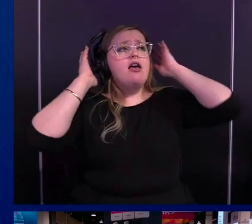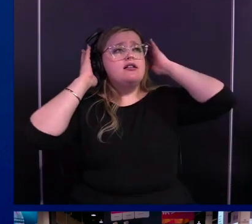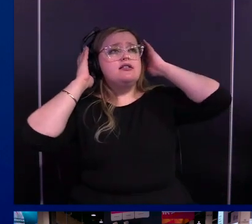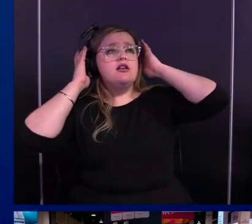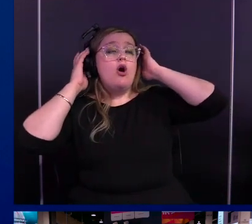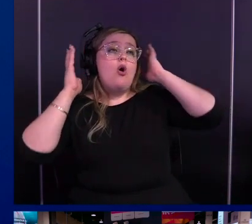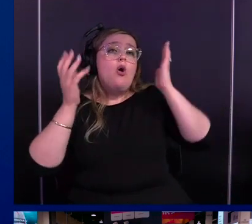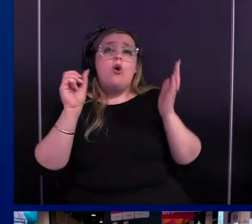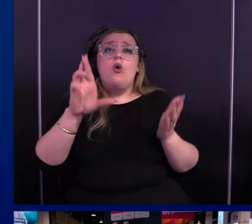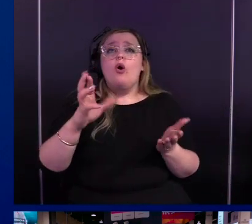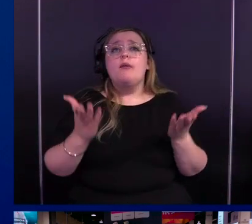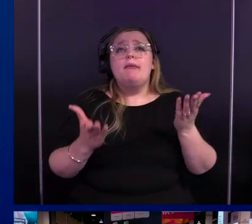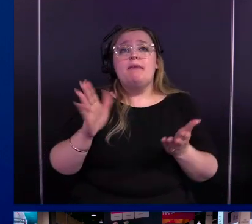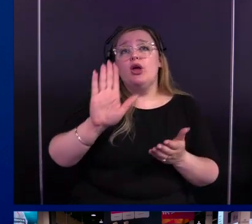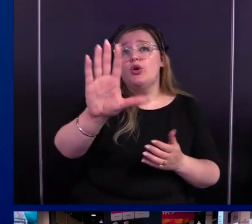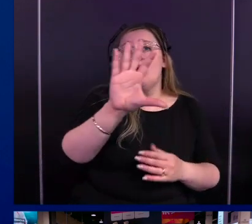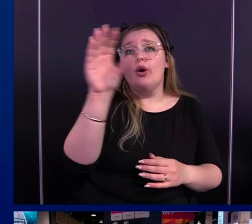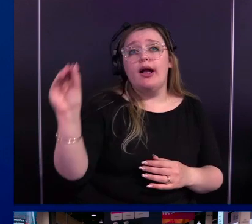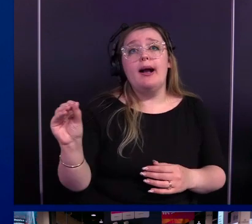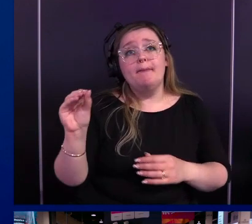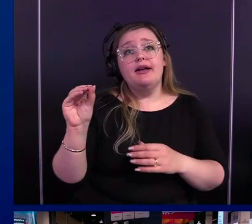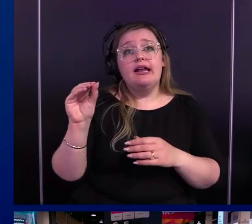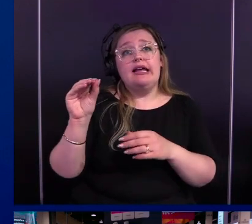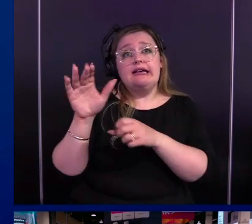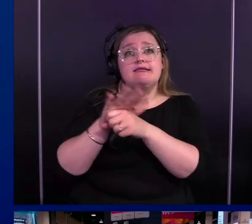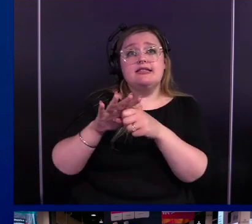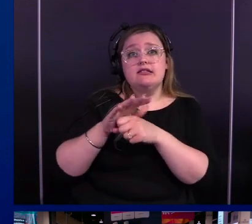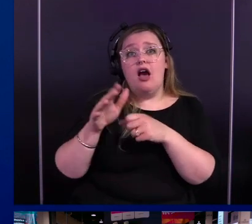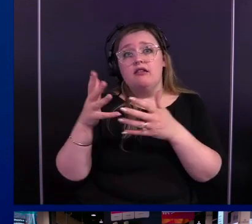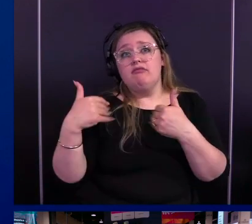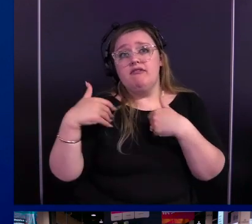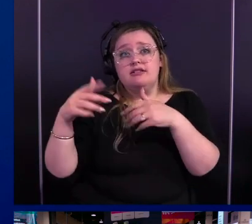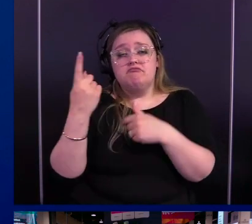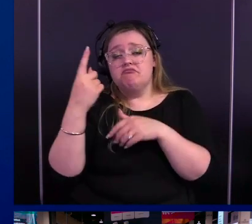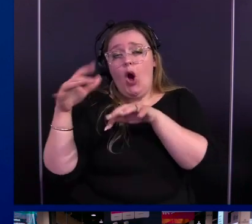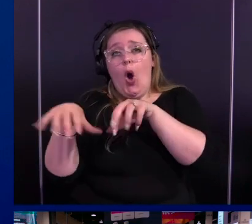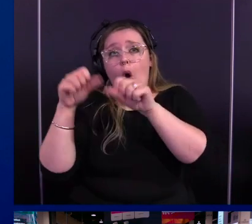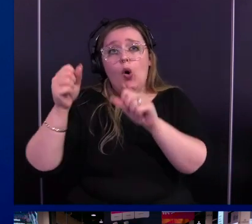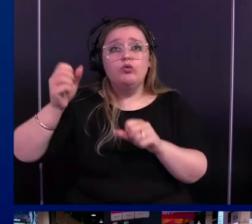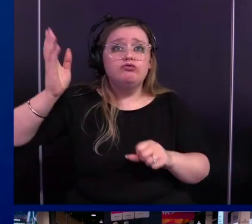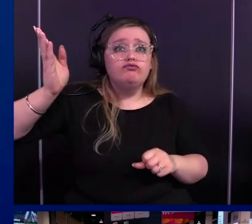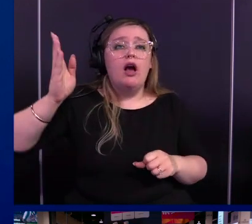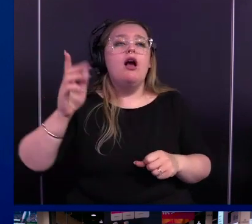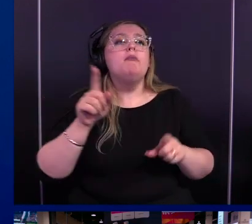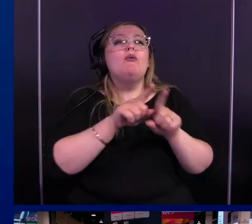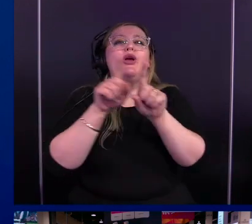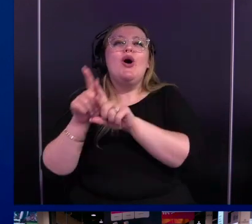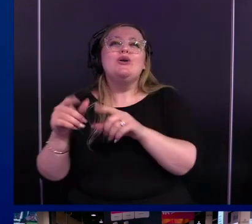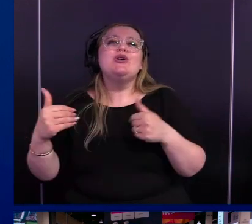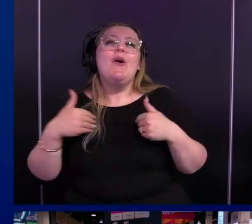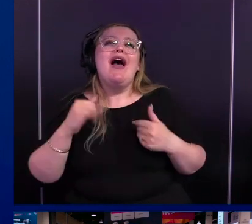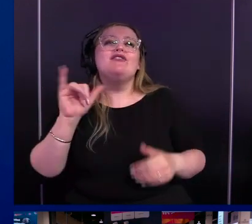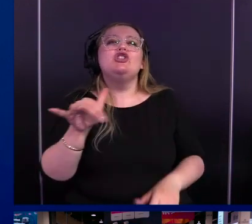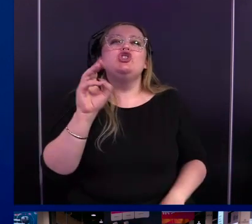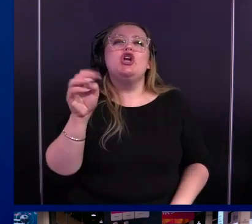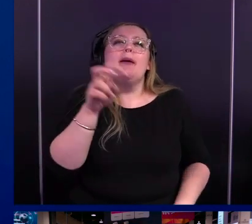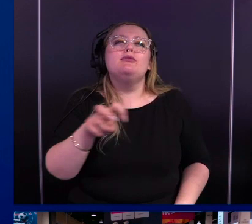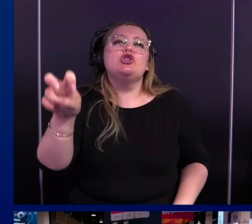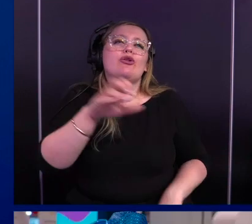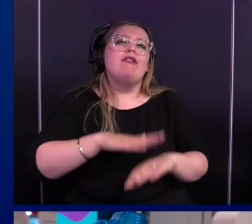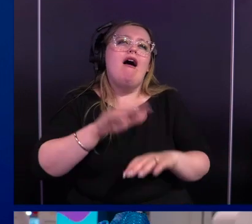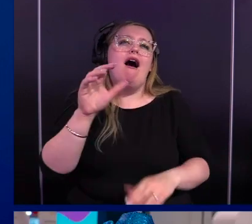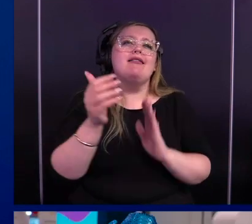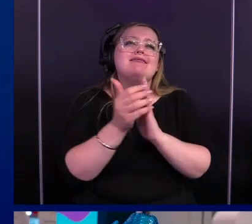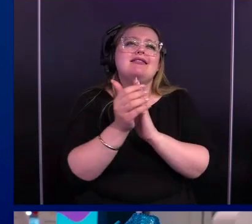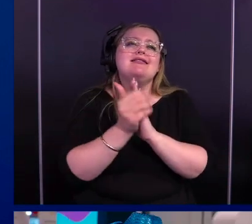your own, you know, company site, one of the things we offer through Skill Builder is what we call Jam Journeys. And so what's really cool about these is, you know, if you kind of